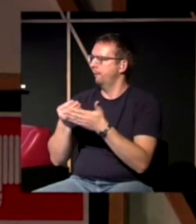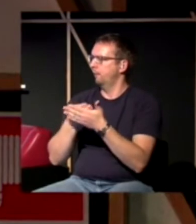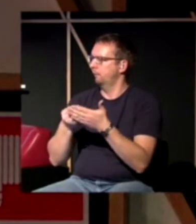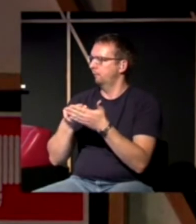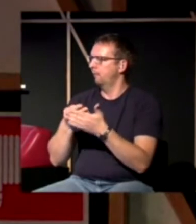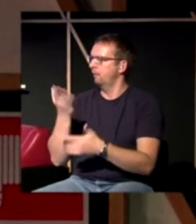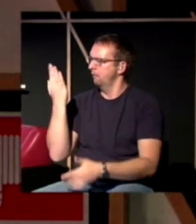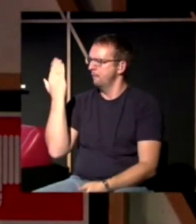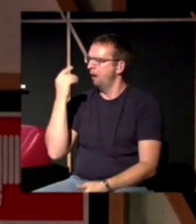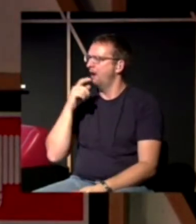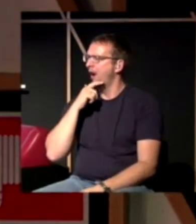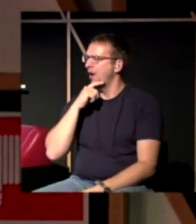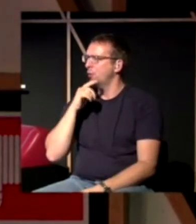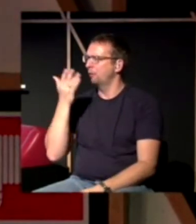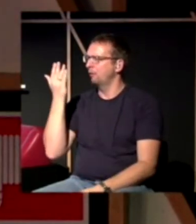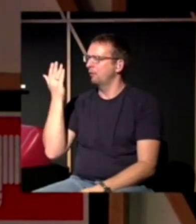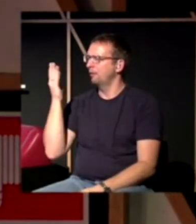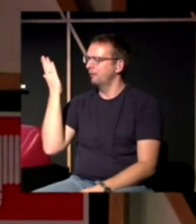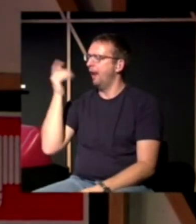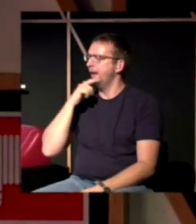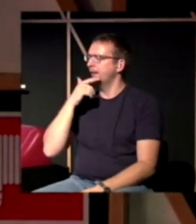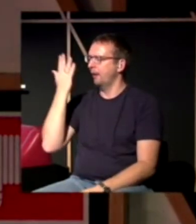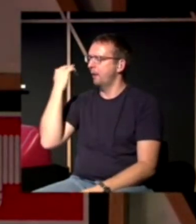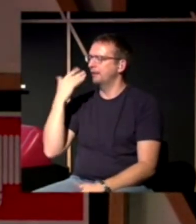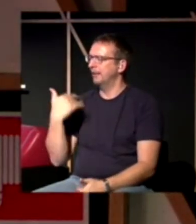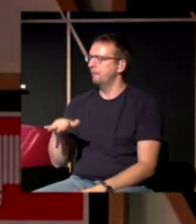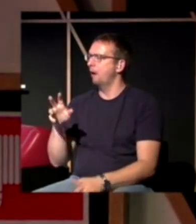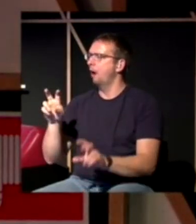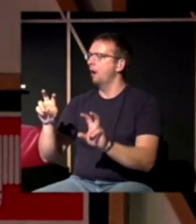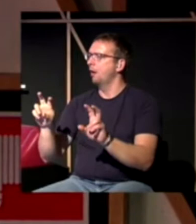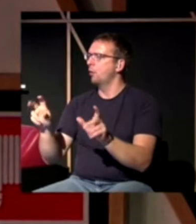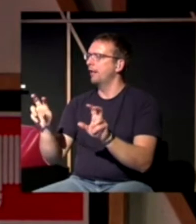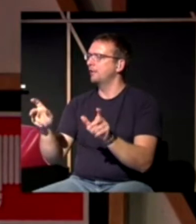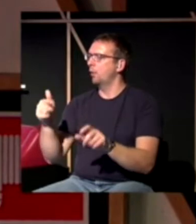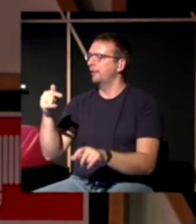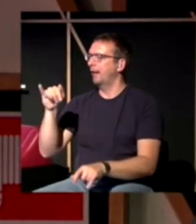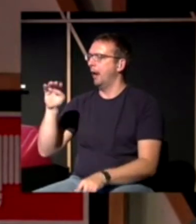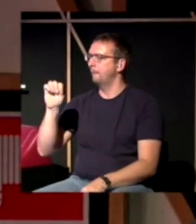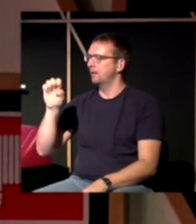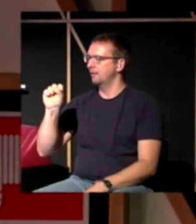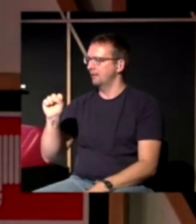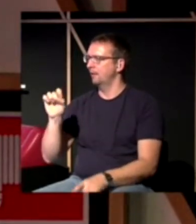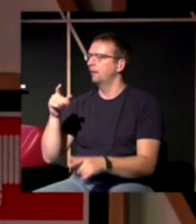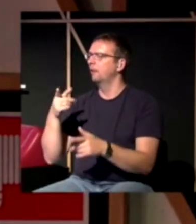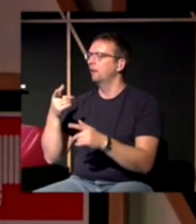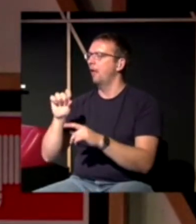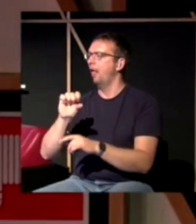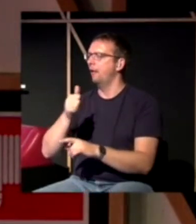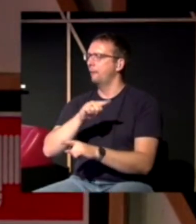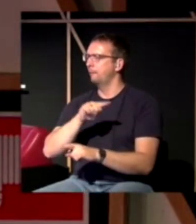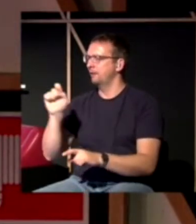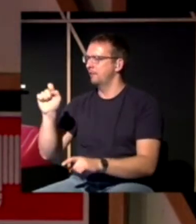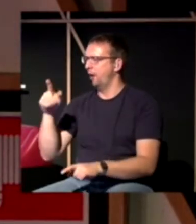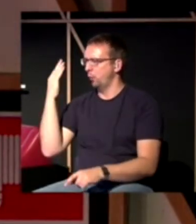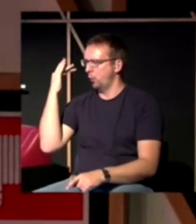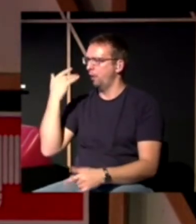1. Because you knew where he was on the field. You could follow the play. And that was the idea of radio. That's what radio should be. That's what